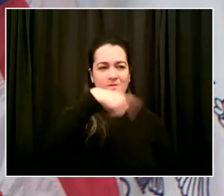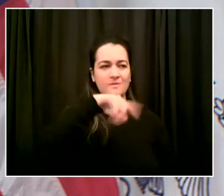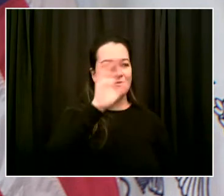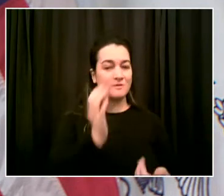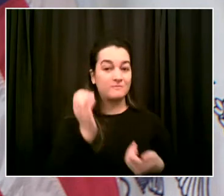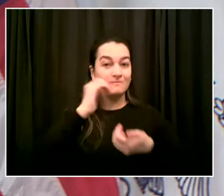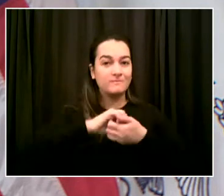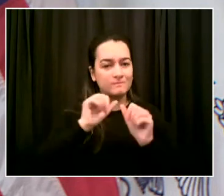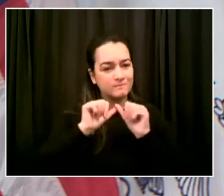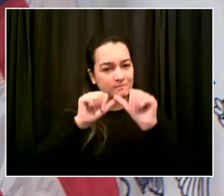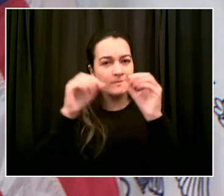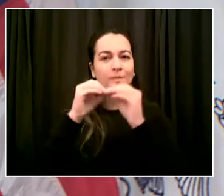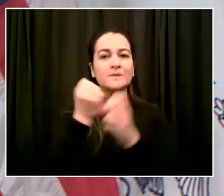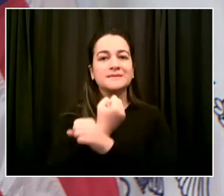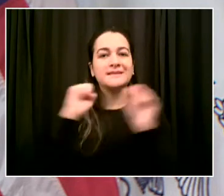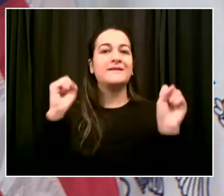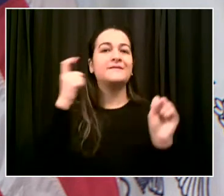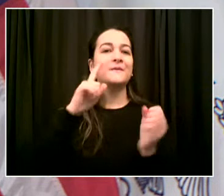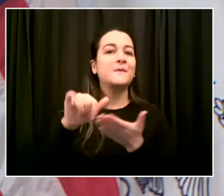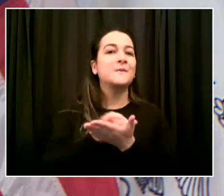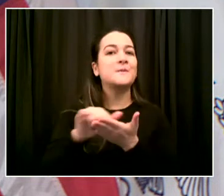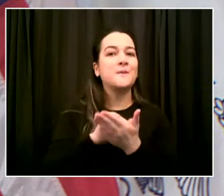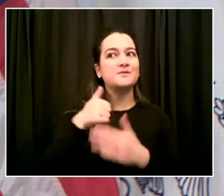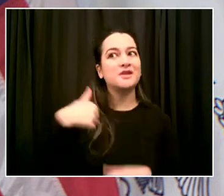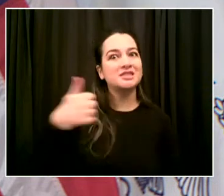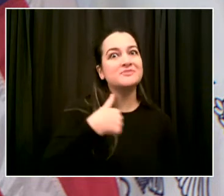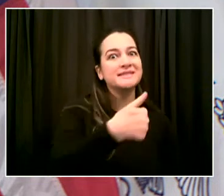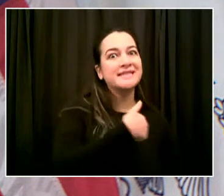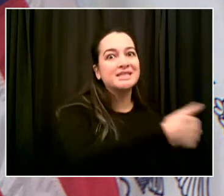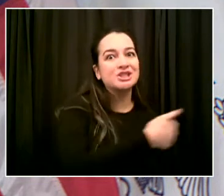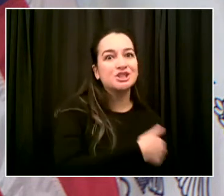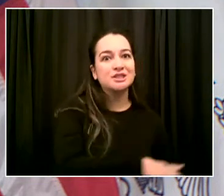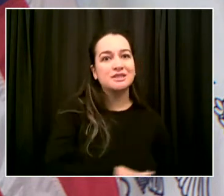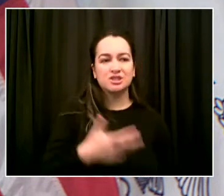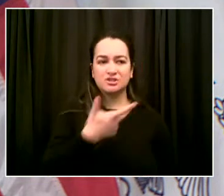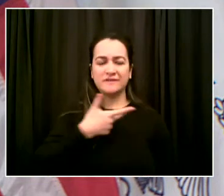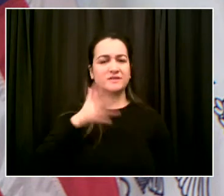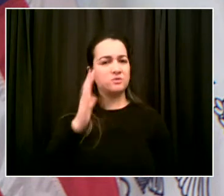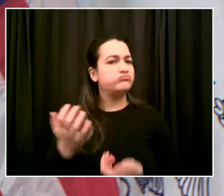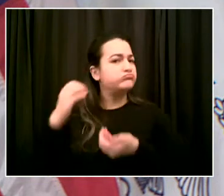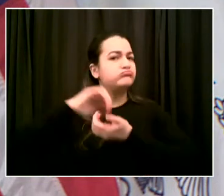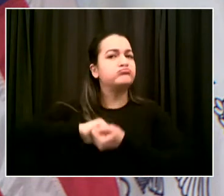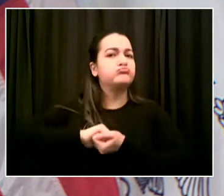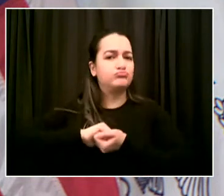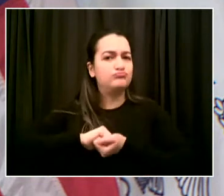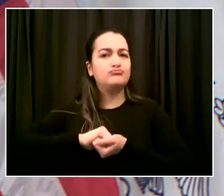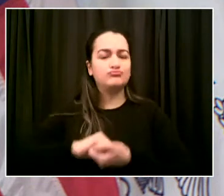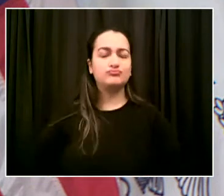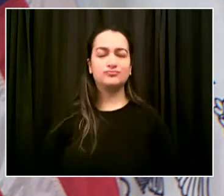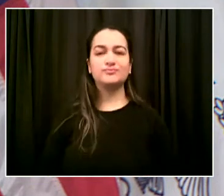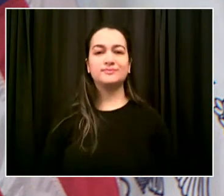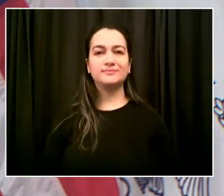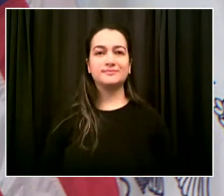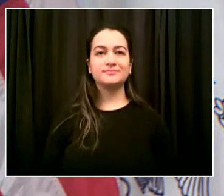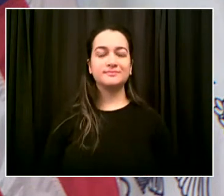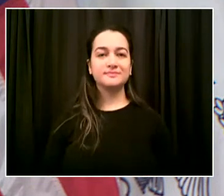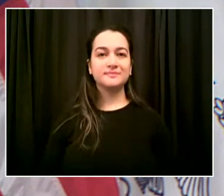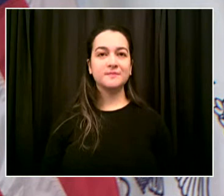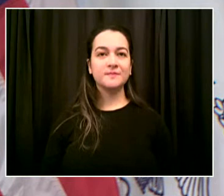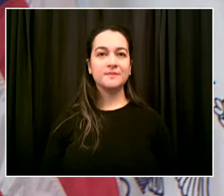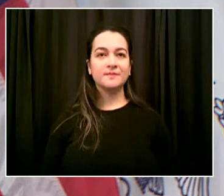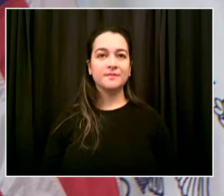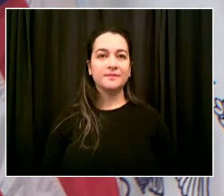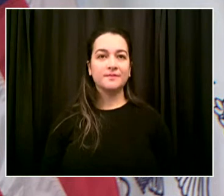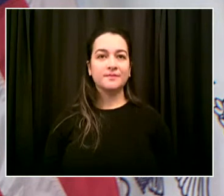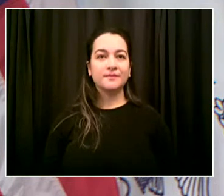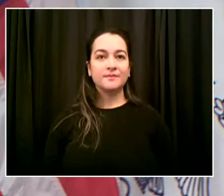everyone. Now, the Department of Transportation, as the mayor just noted, completed one of the most challenging, transformative, and